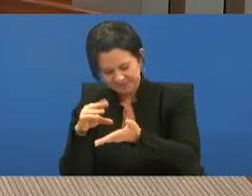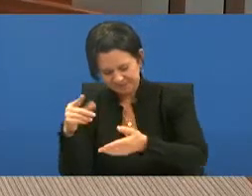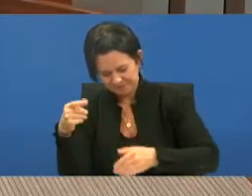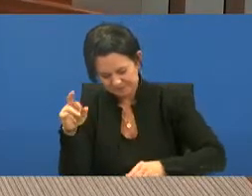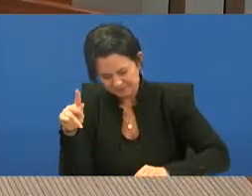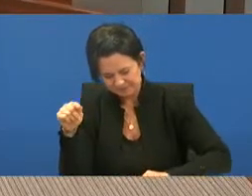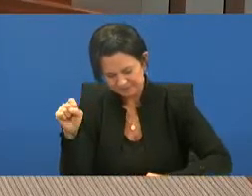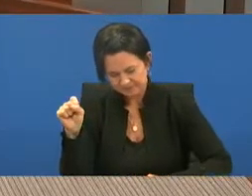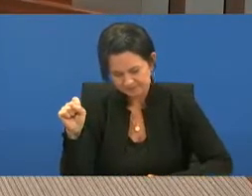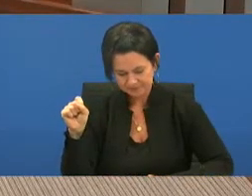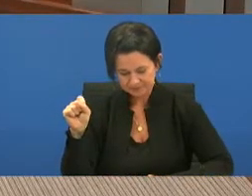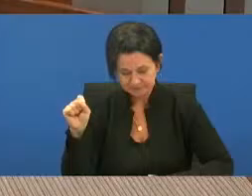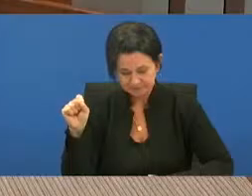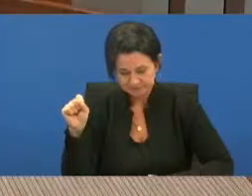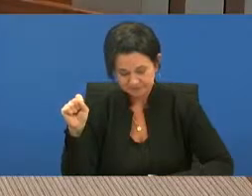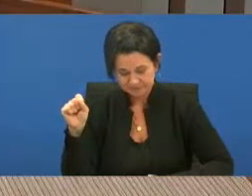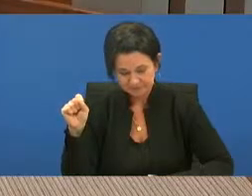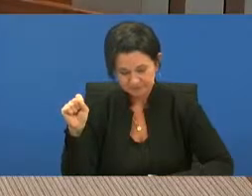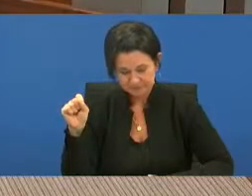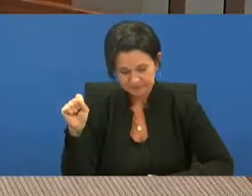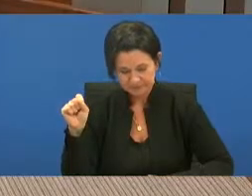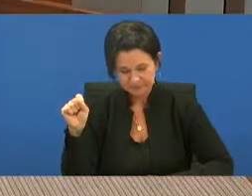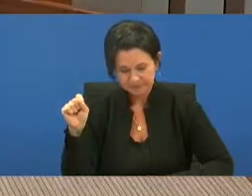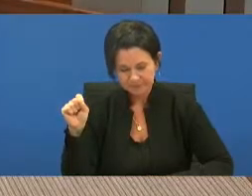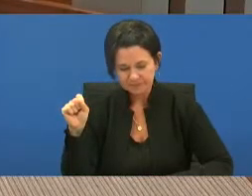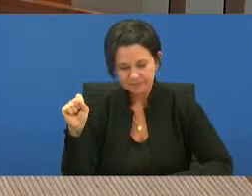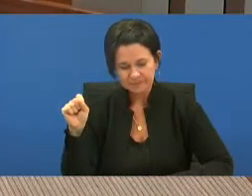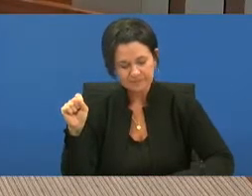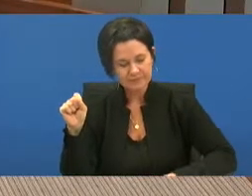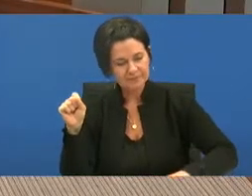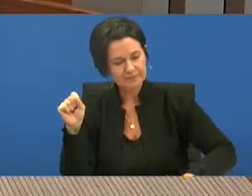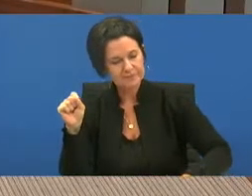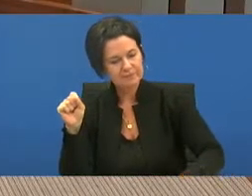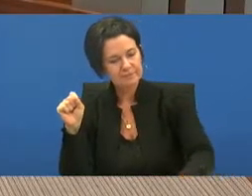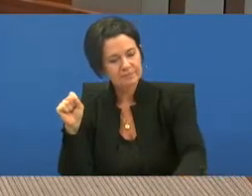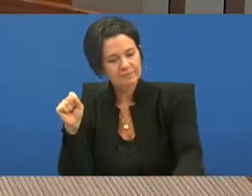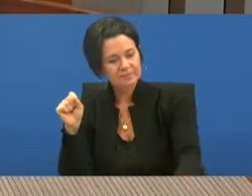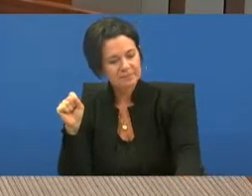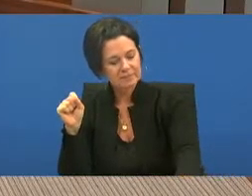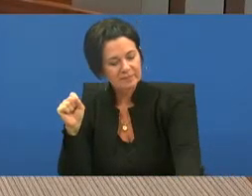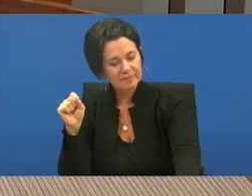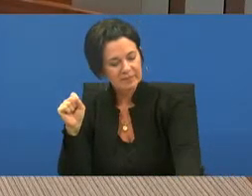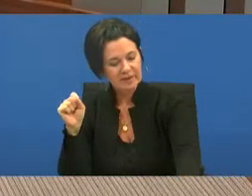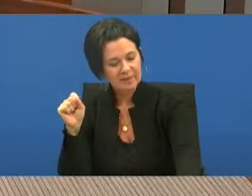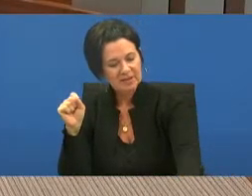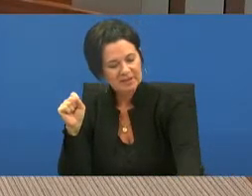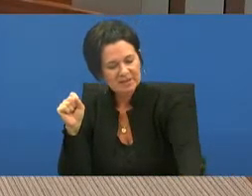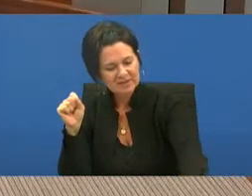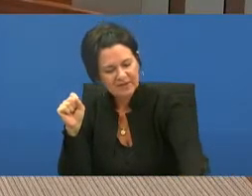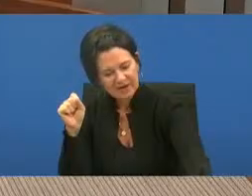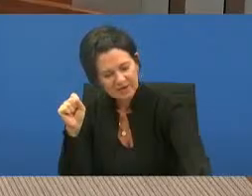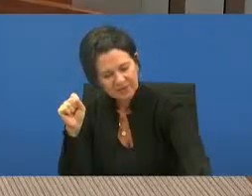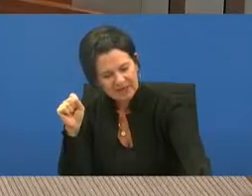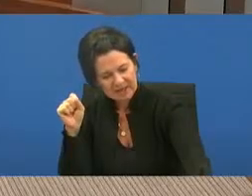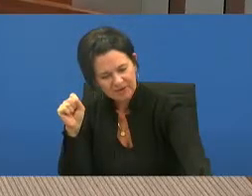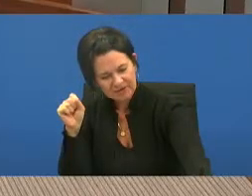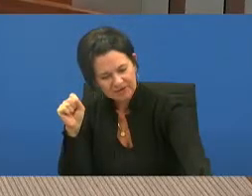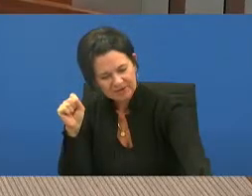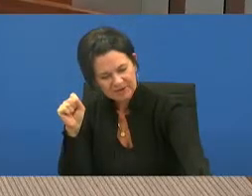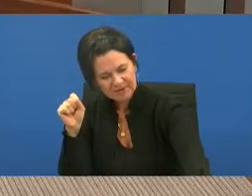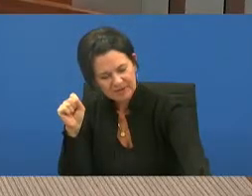And we need to show Councilman Dunn Jr. 69. abstaining on item 69. Any opposition otherwise?